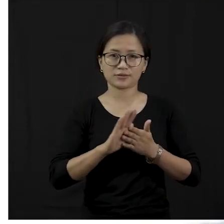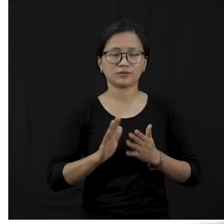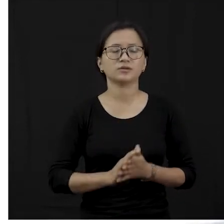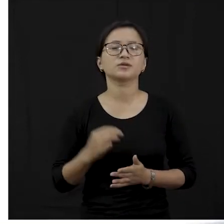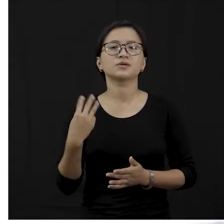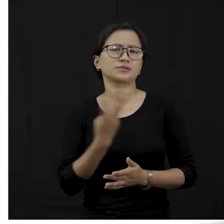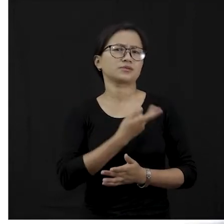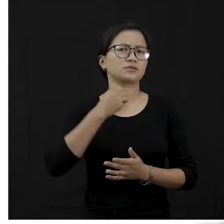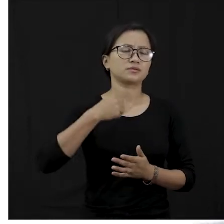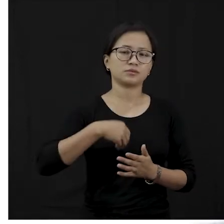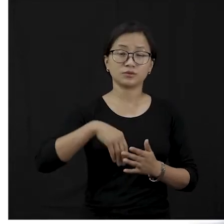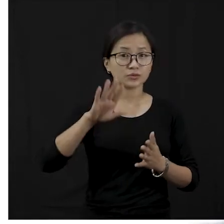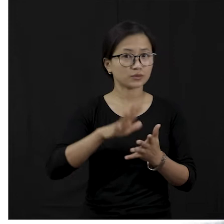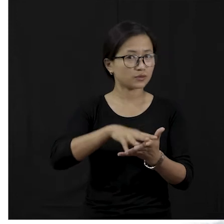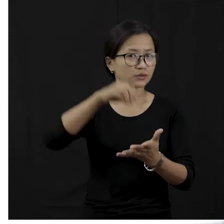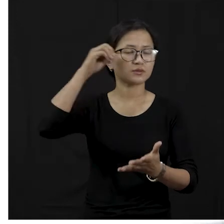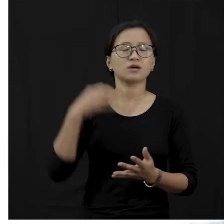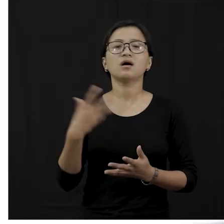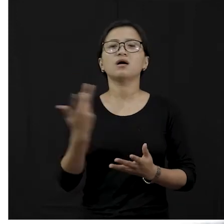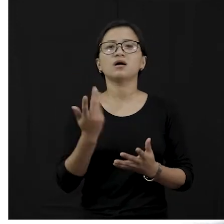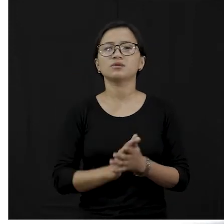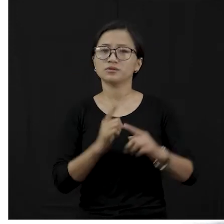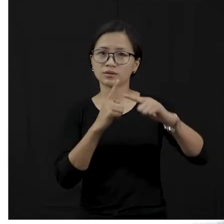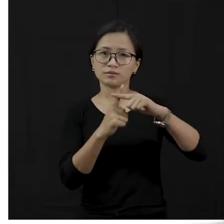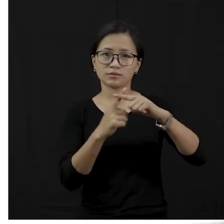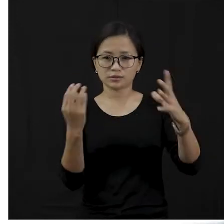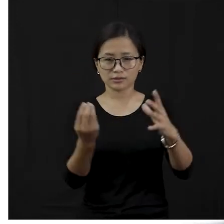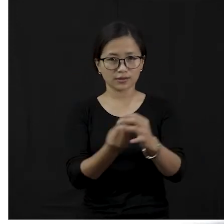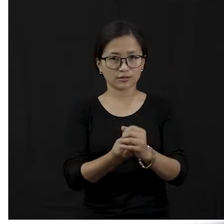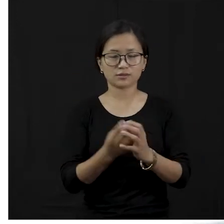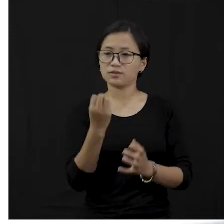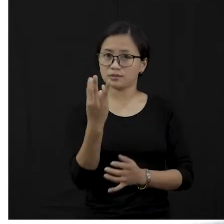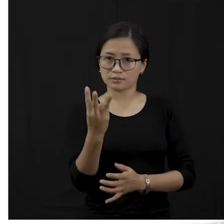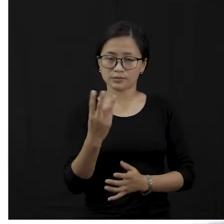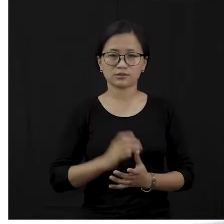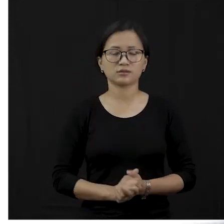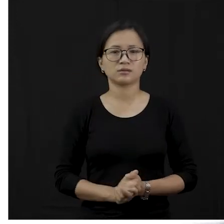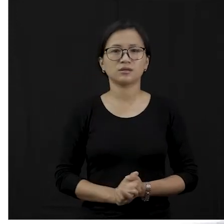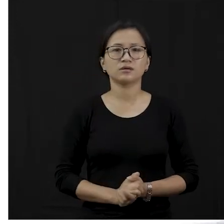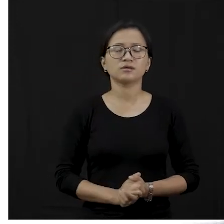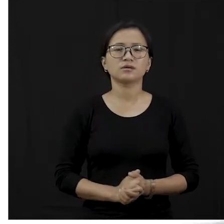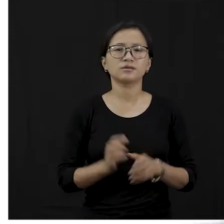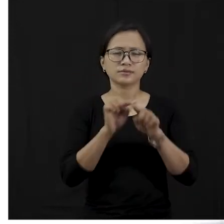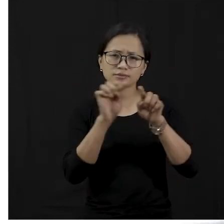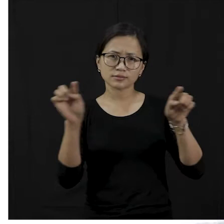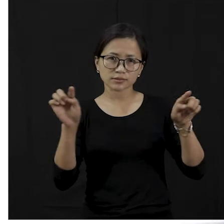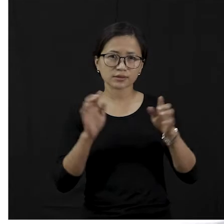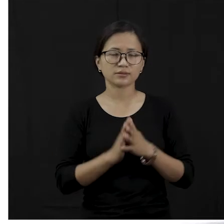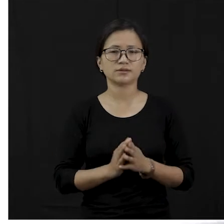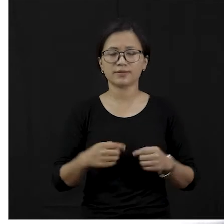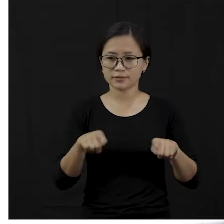we are going to learn how to add numbers on the number line and the